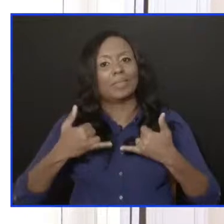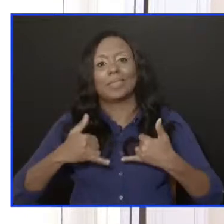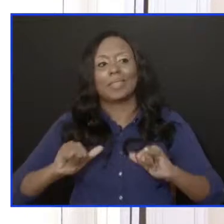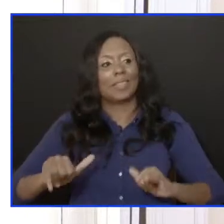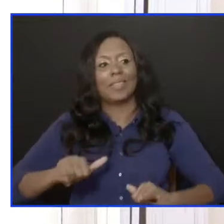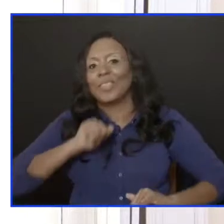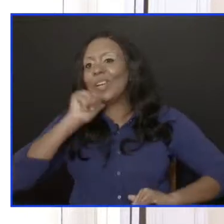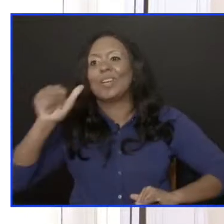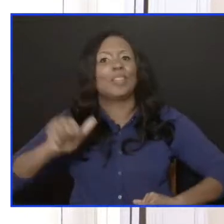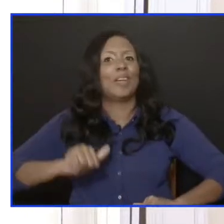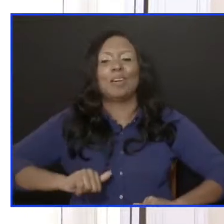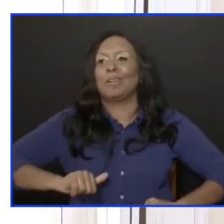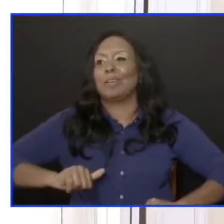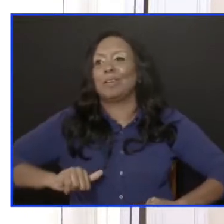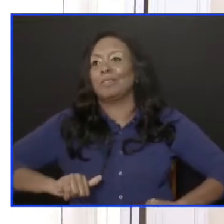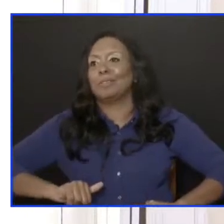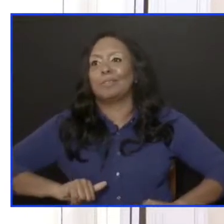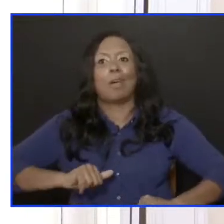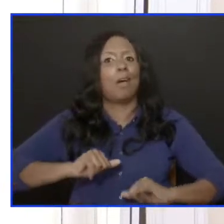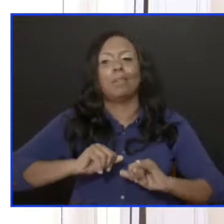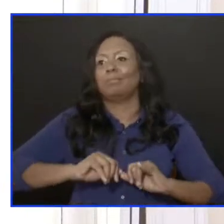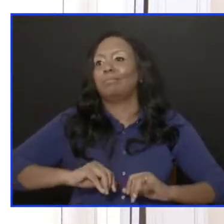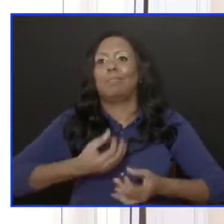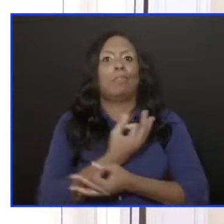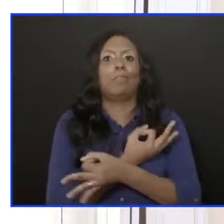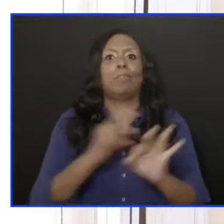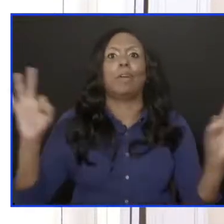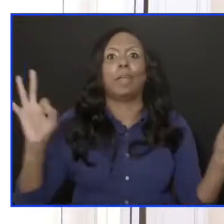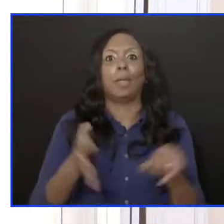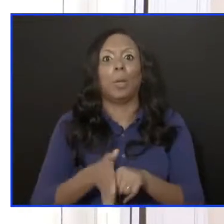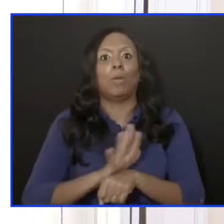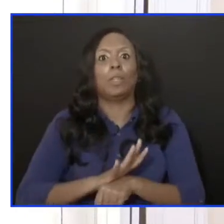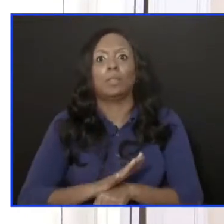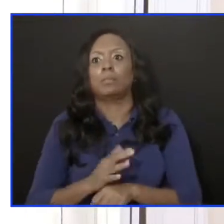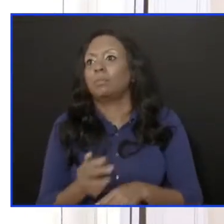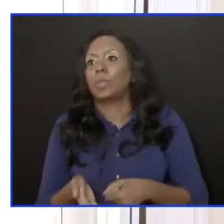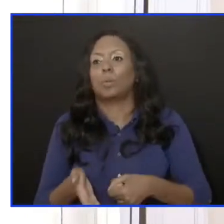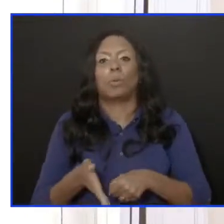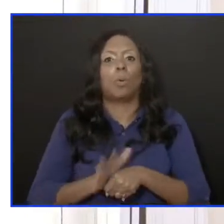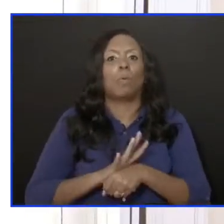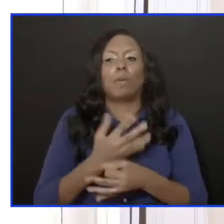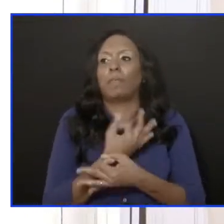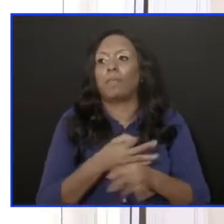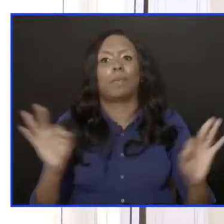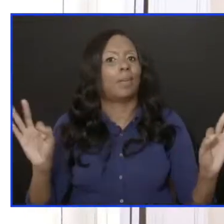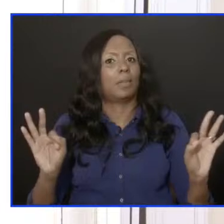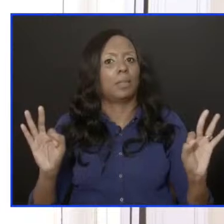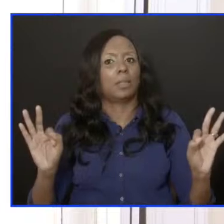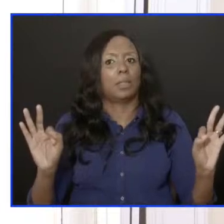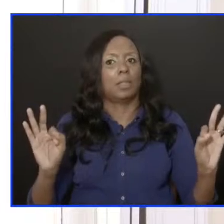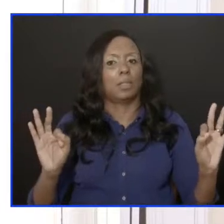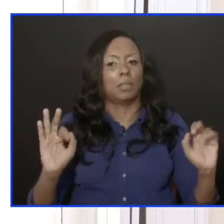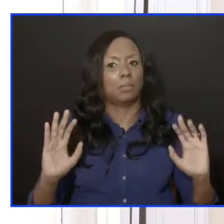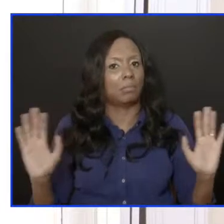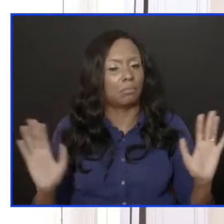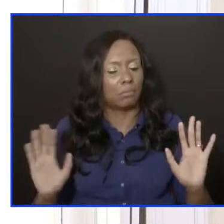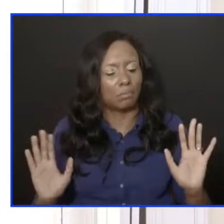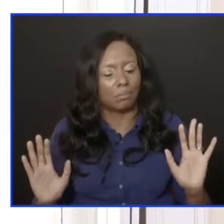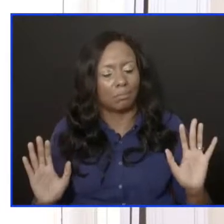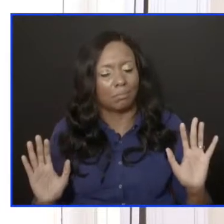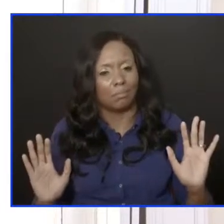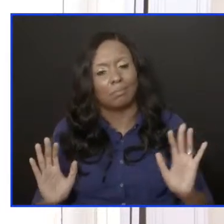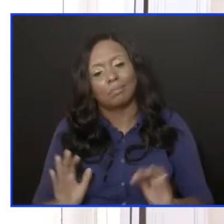based on what Dr. Williams and Dr. Ford and others have said, we're unlikely to give an all clear with respect to coronavirus,